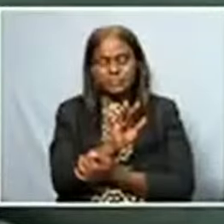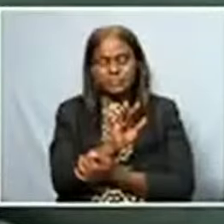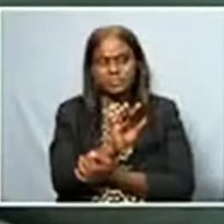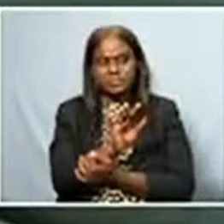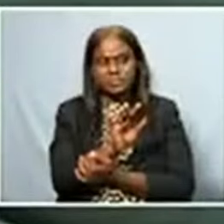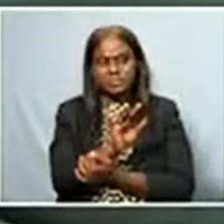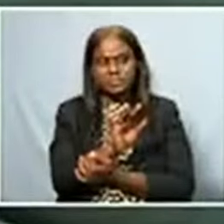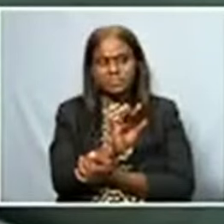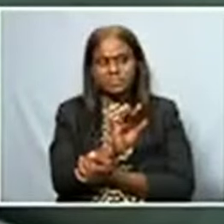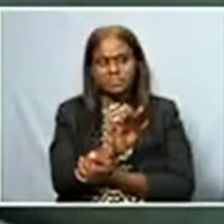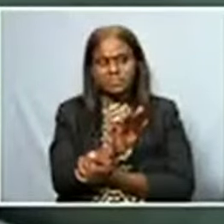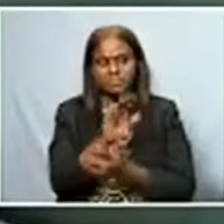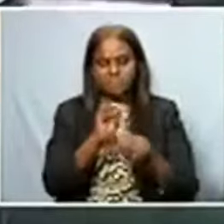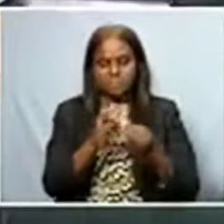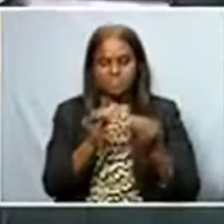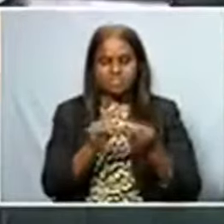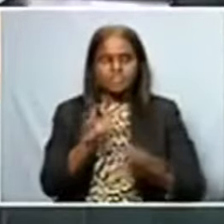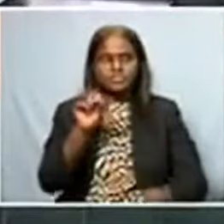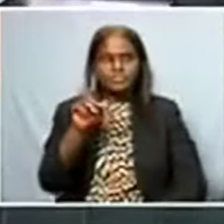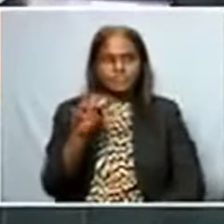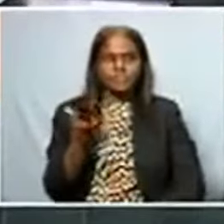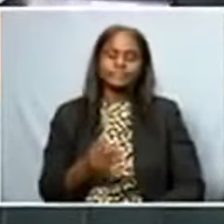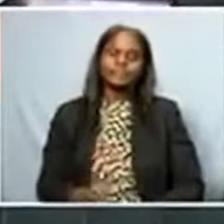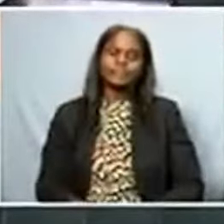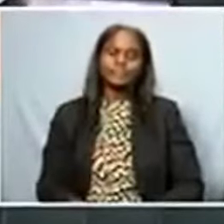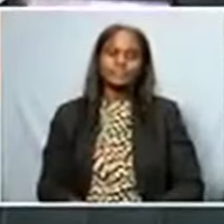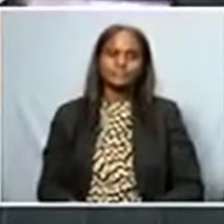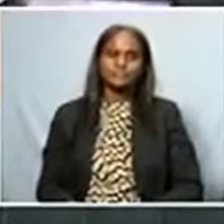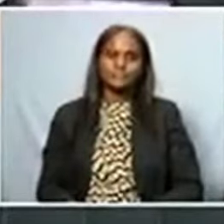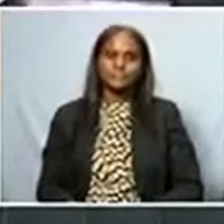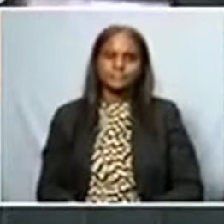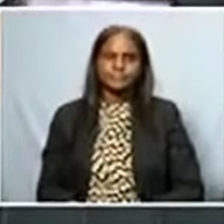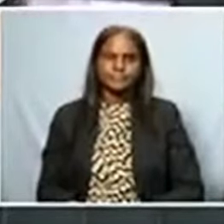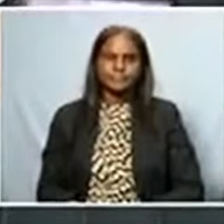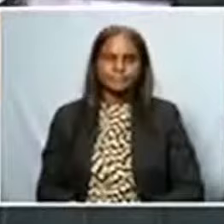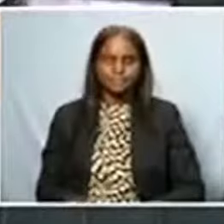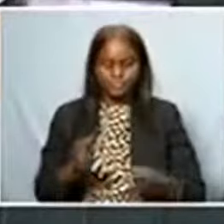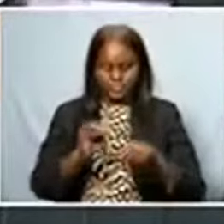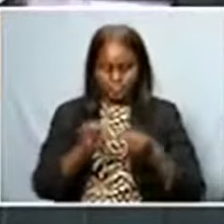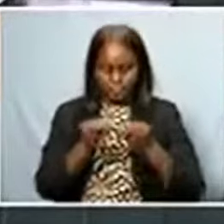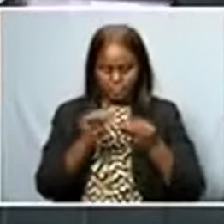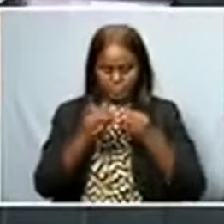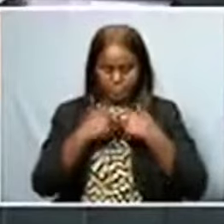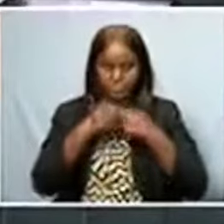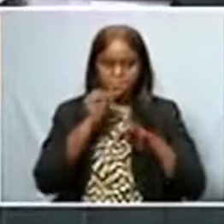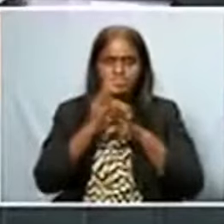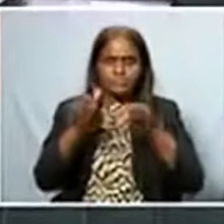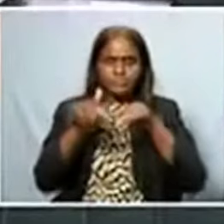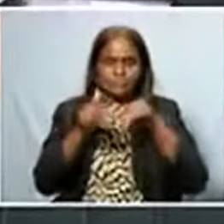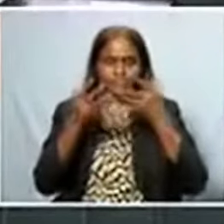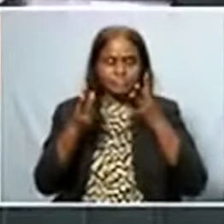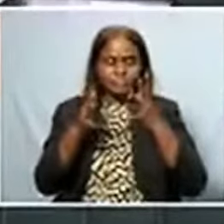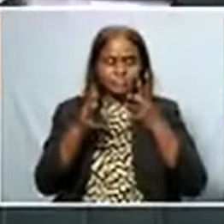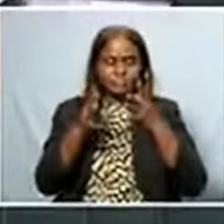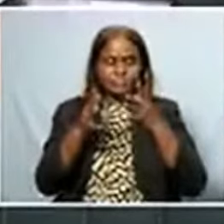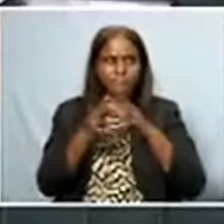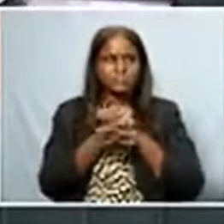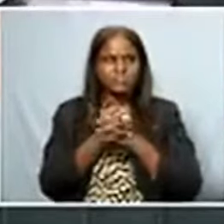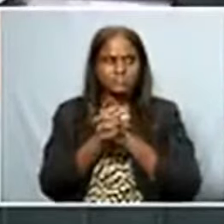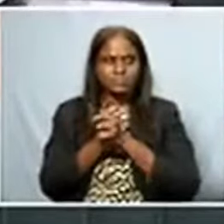Withdraw the figures. Okay. Mentioning of figures that we... Those are the figures that figures mentioned. that are So I'm reversing